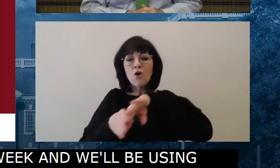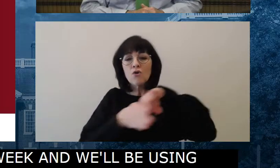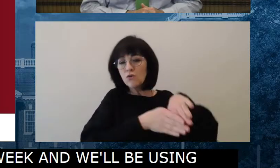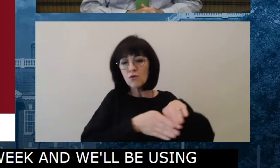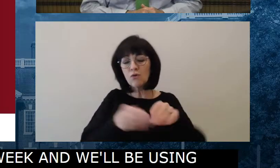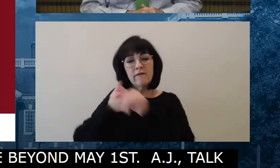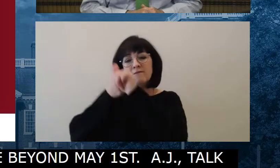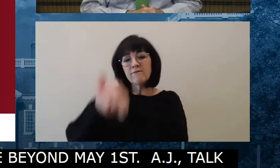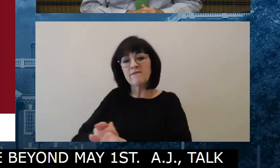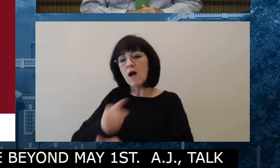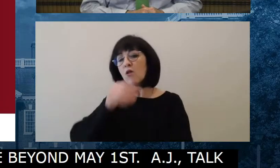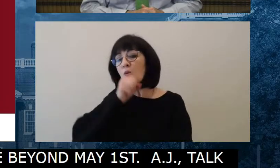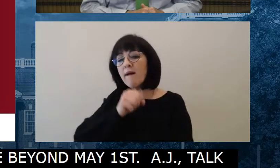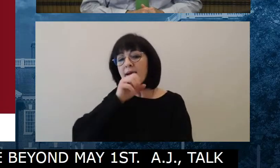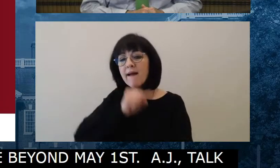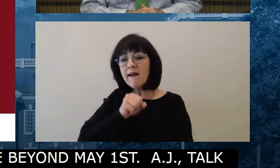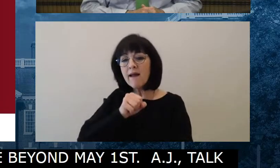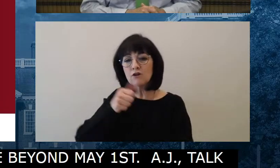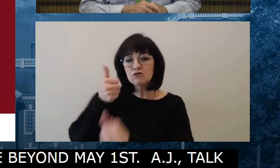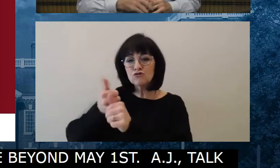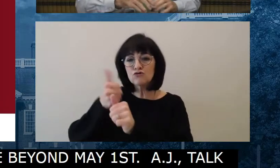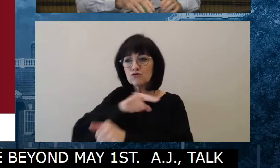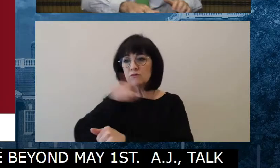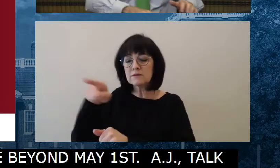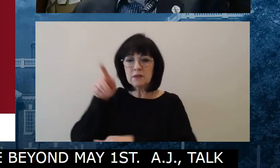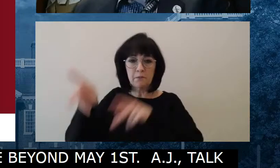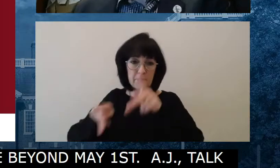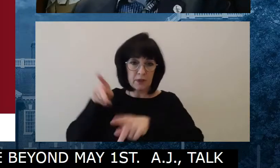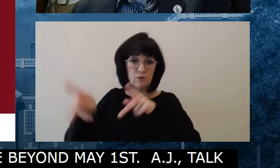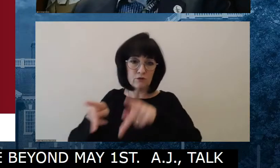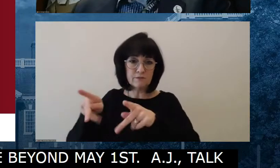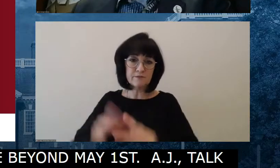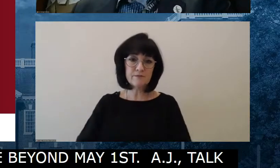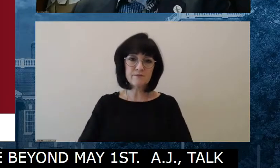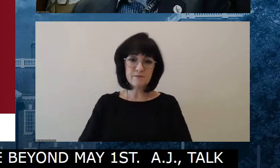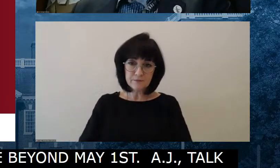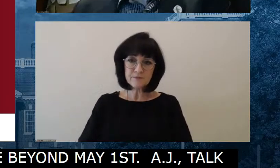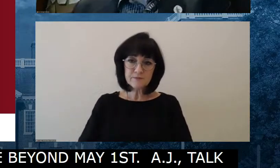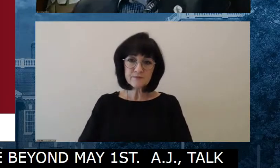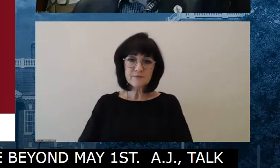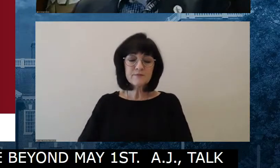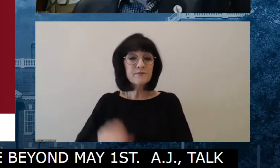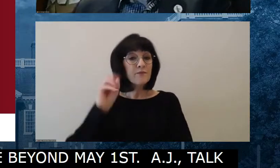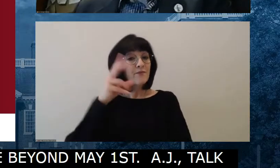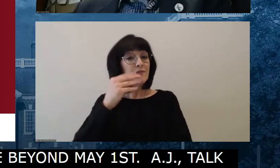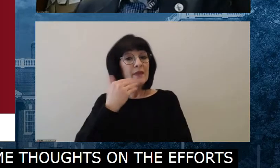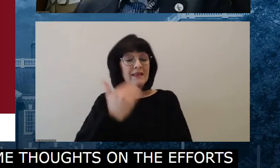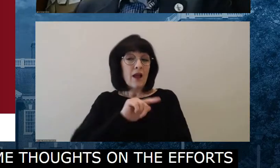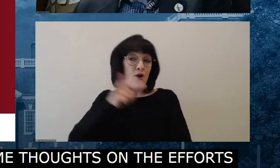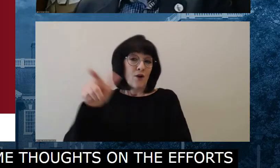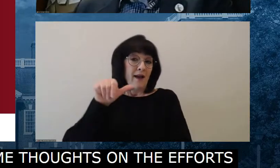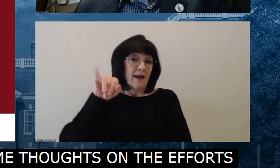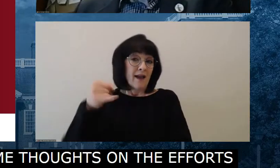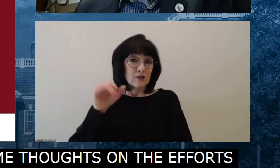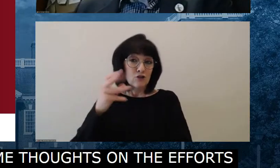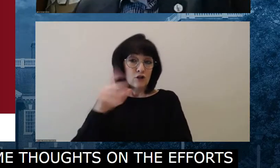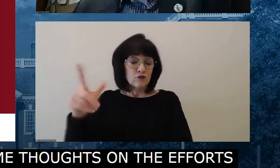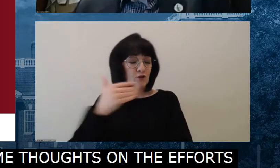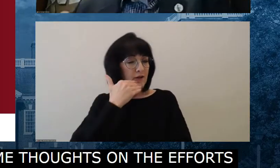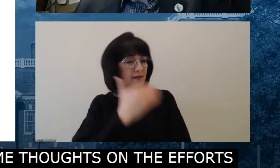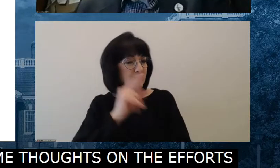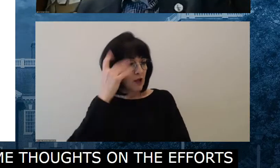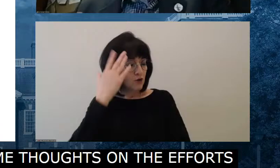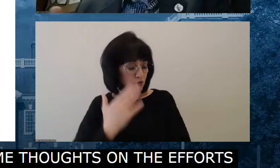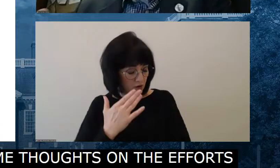put vaccination shots in people's arms. Thank you, sir, and good afternoon, everybody. Again, first start off with